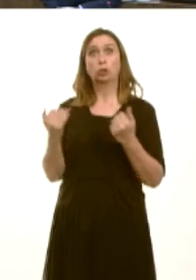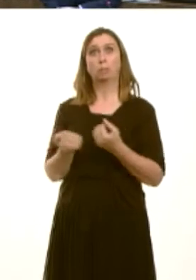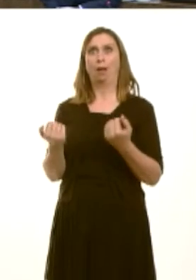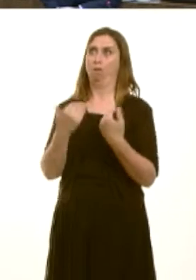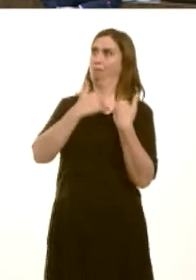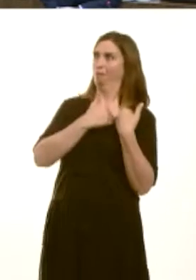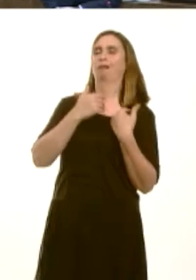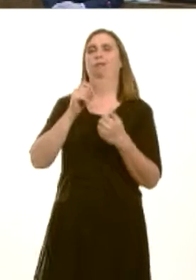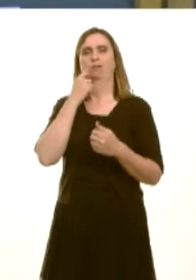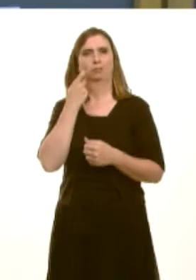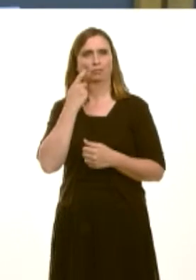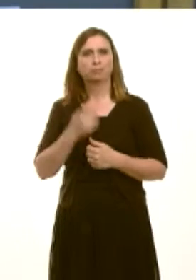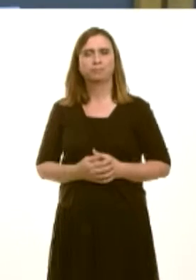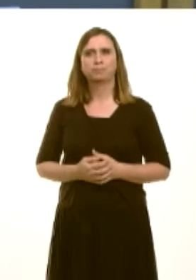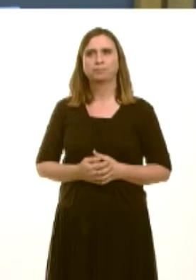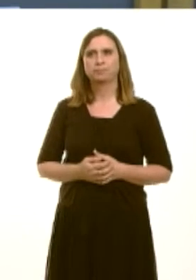8, Simon Thomas.